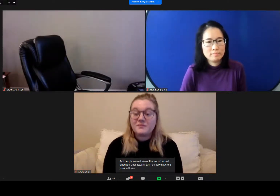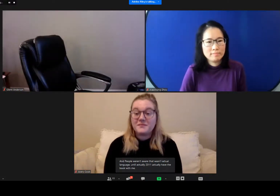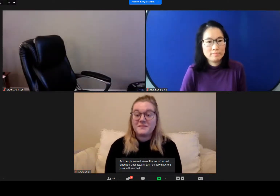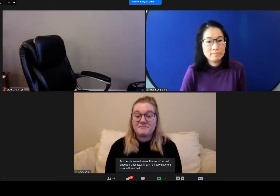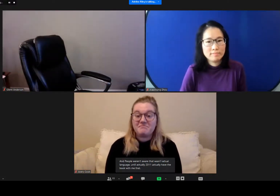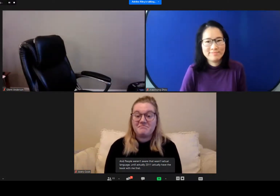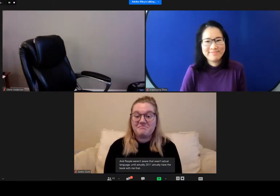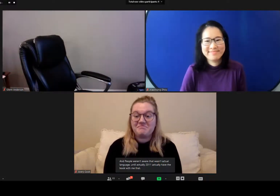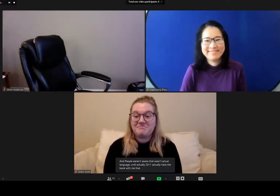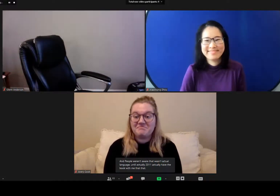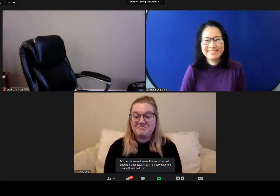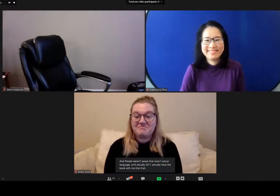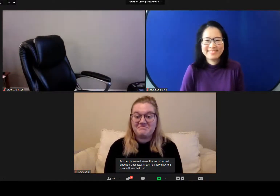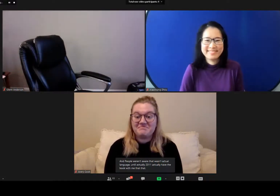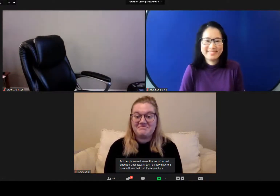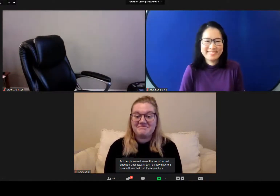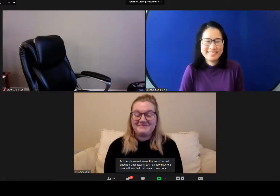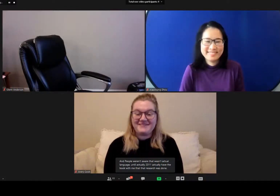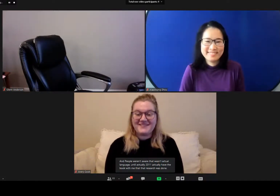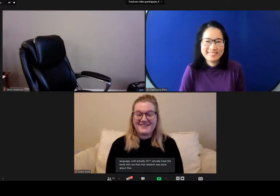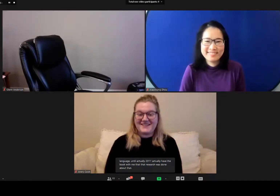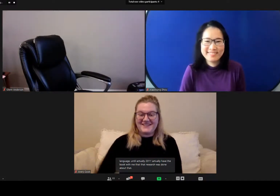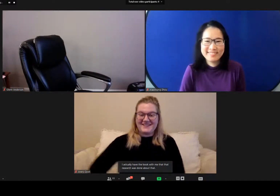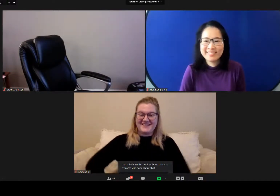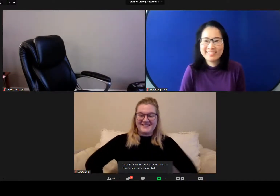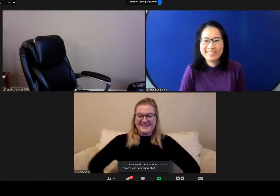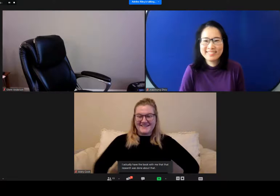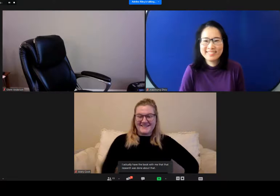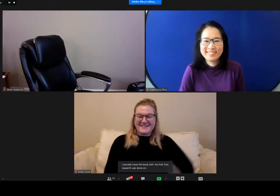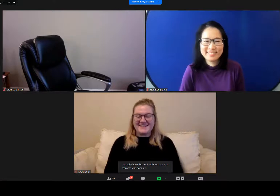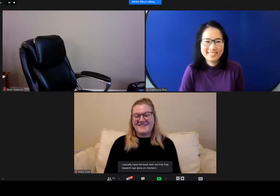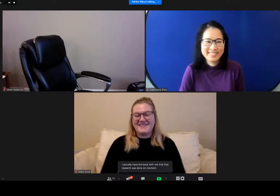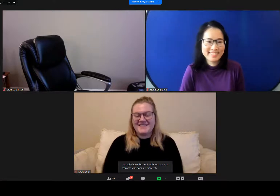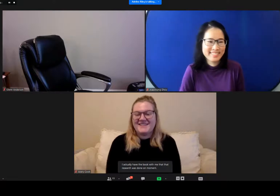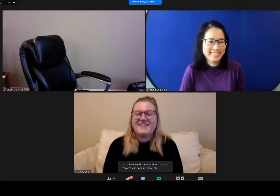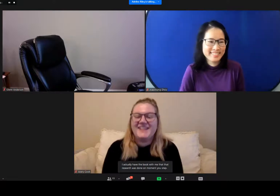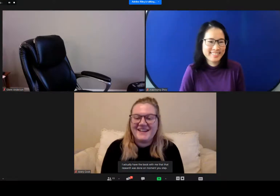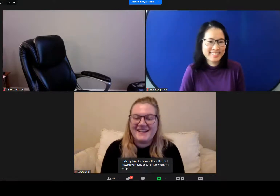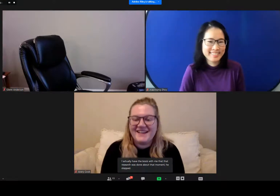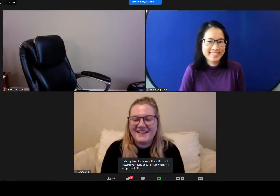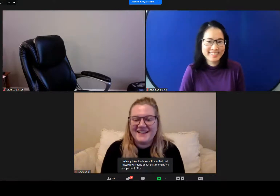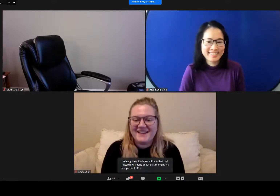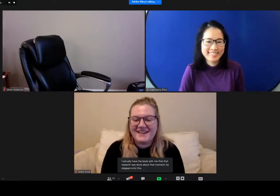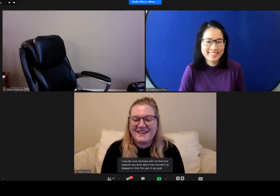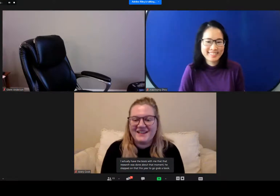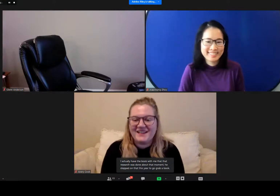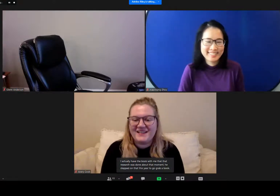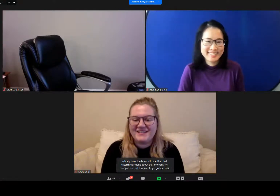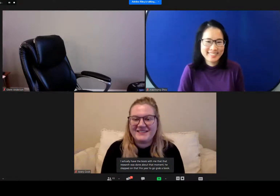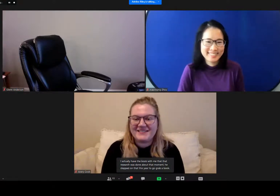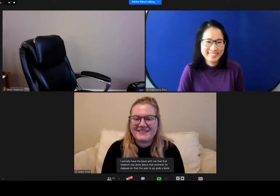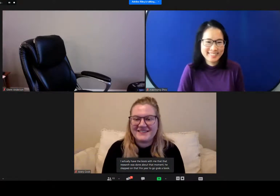that the research was done about that. One moment. And he stepped out of his chair to go grab a book.